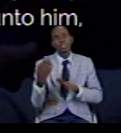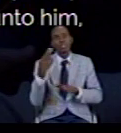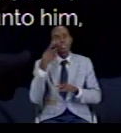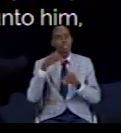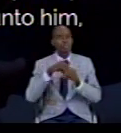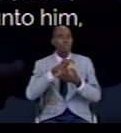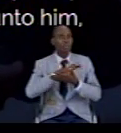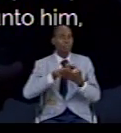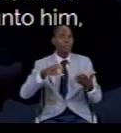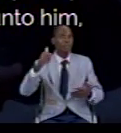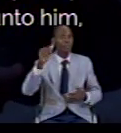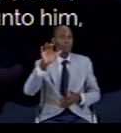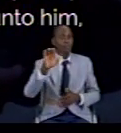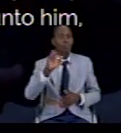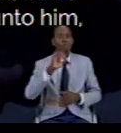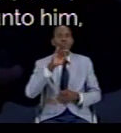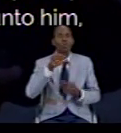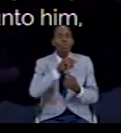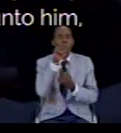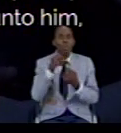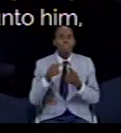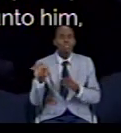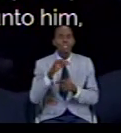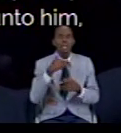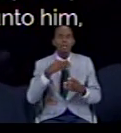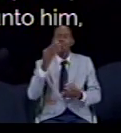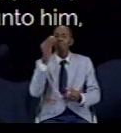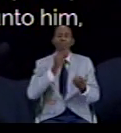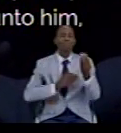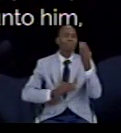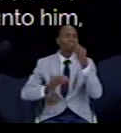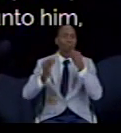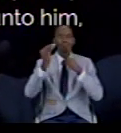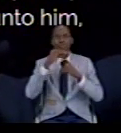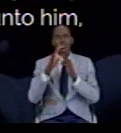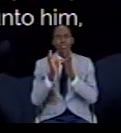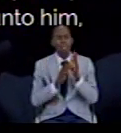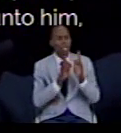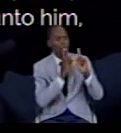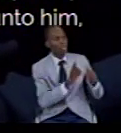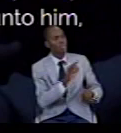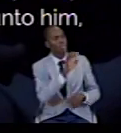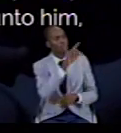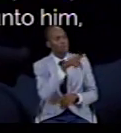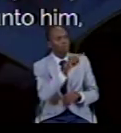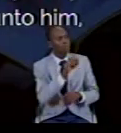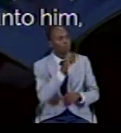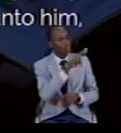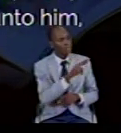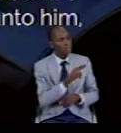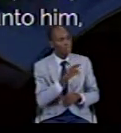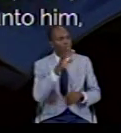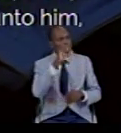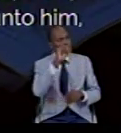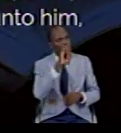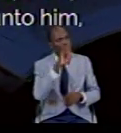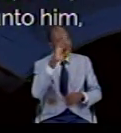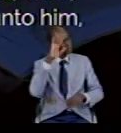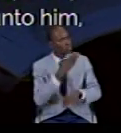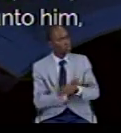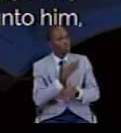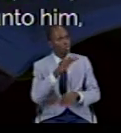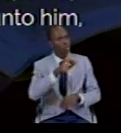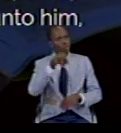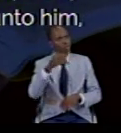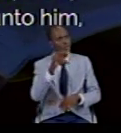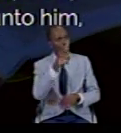so when they had dined, Jesus said to Simon Peter, Simon, son of Jonas, lovest thou